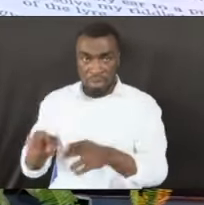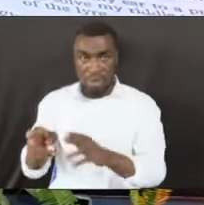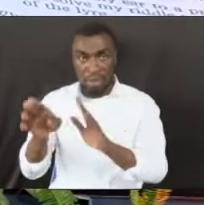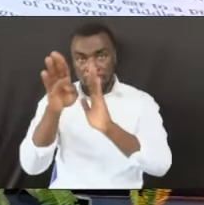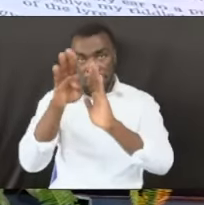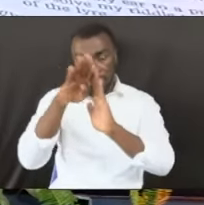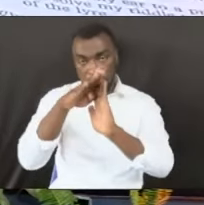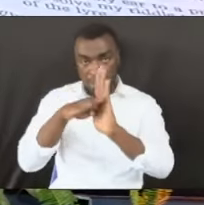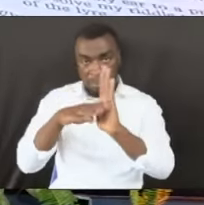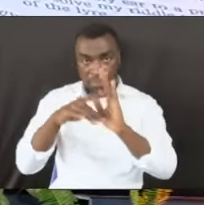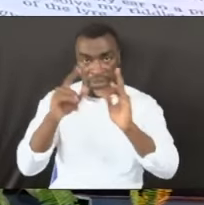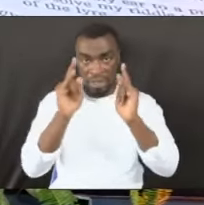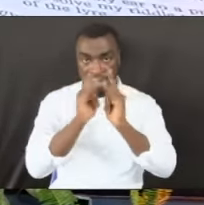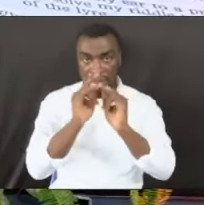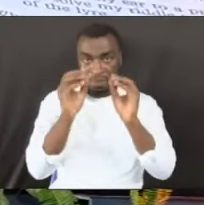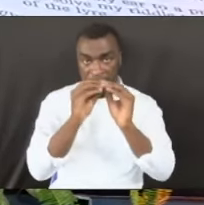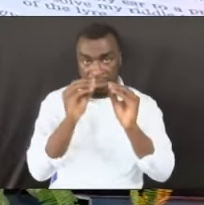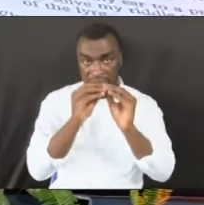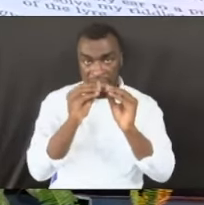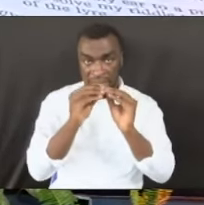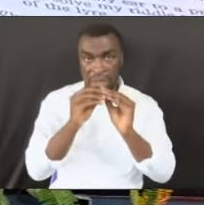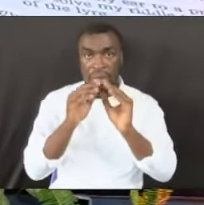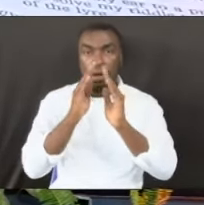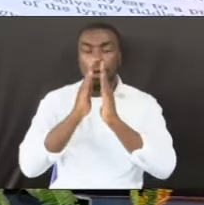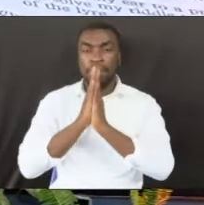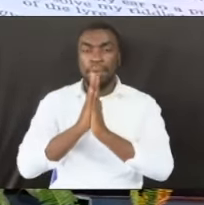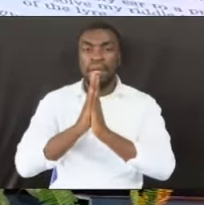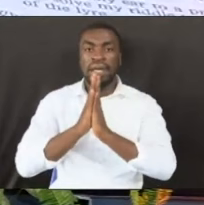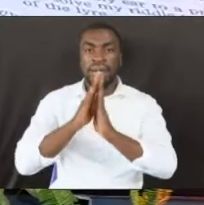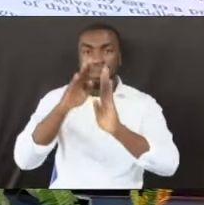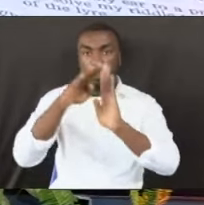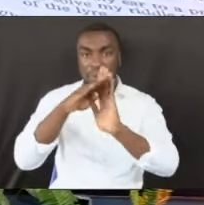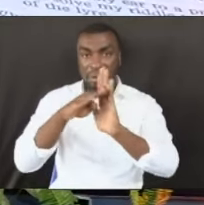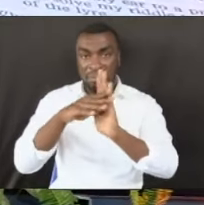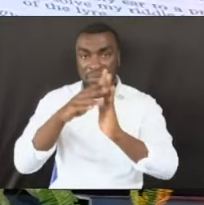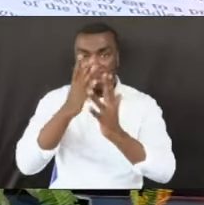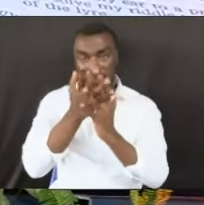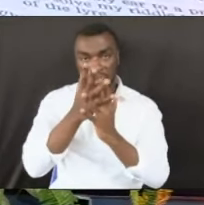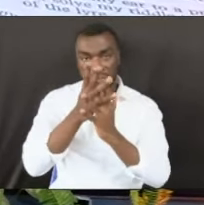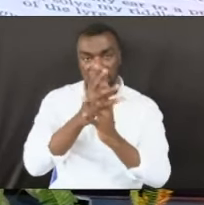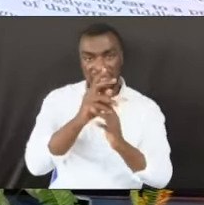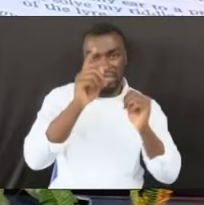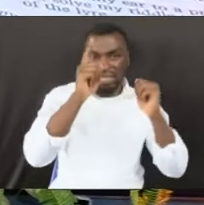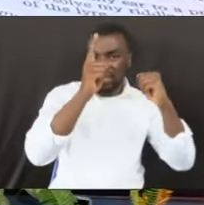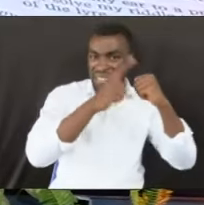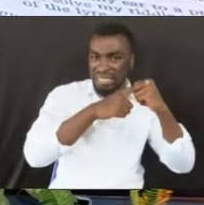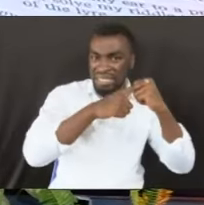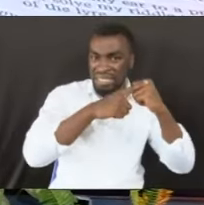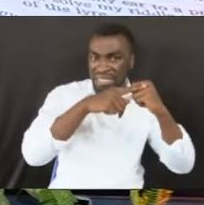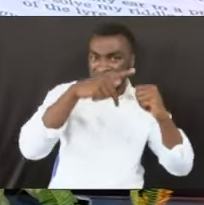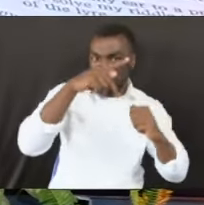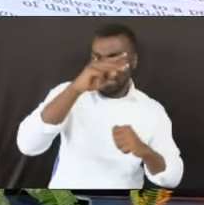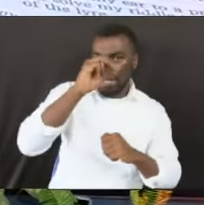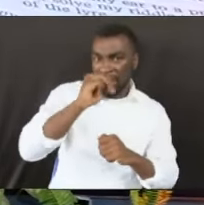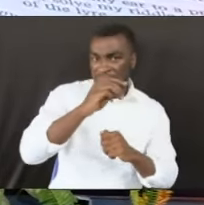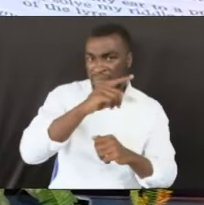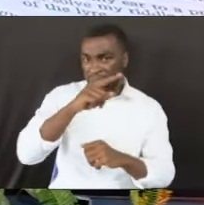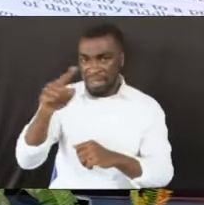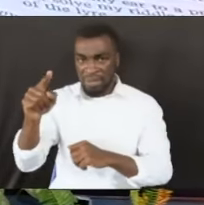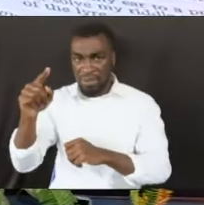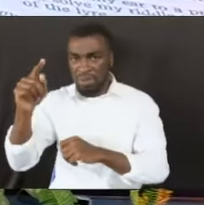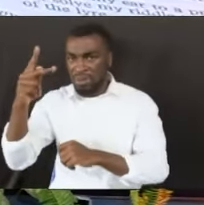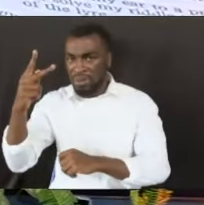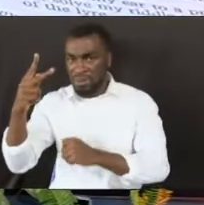I introduced a prayer session between 6 and 7, 1 hour. Then miracles started.